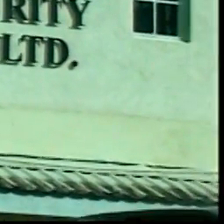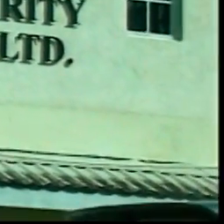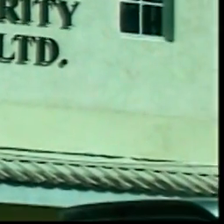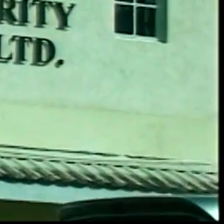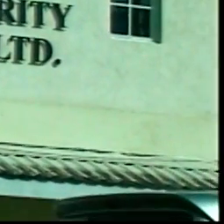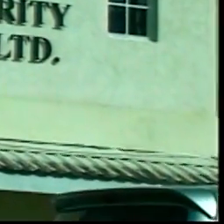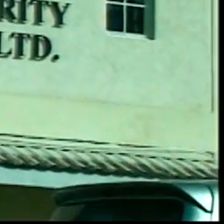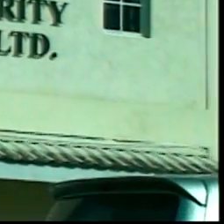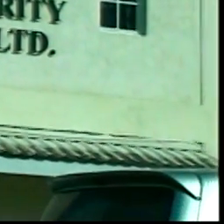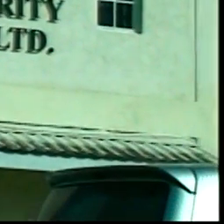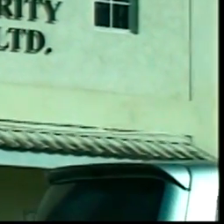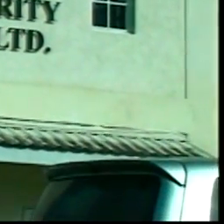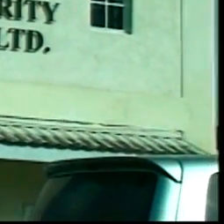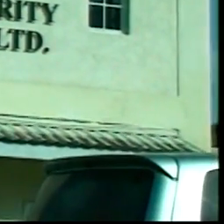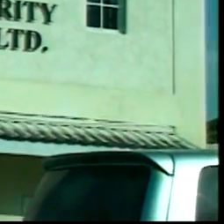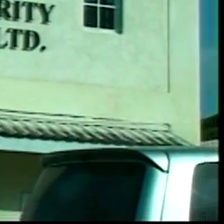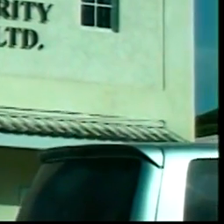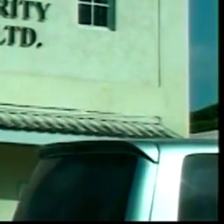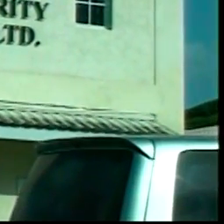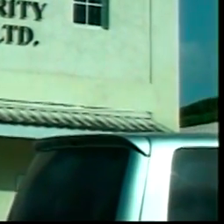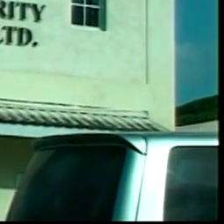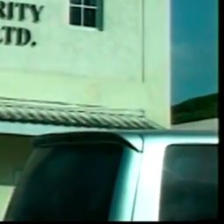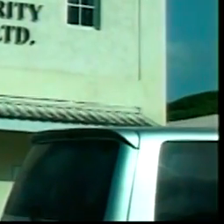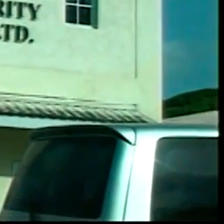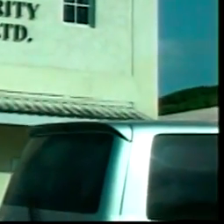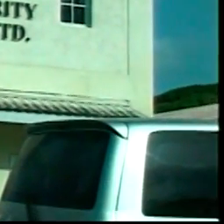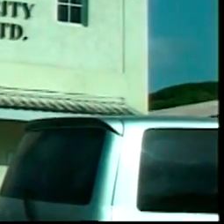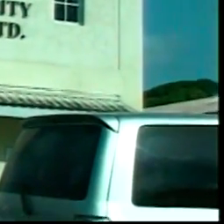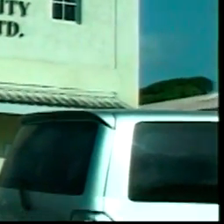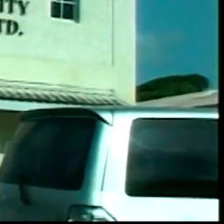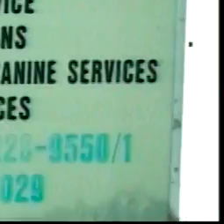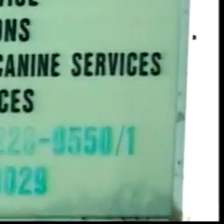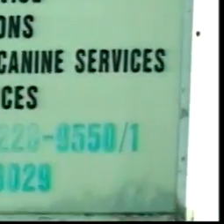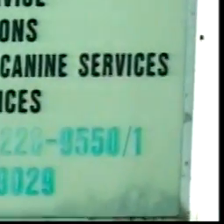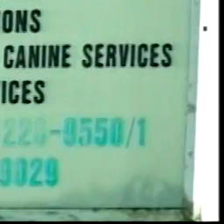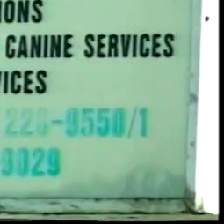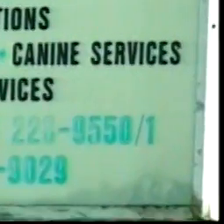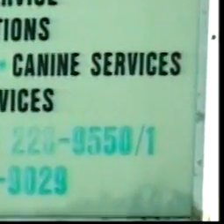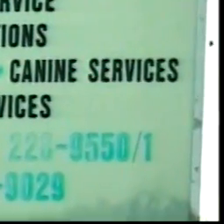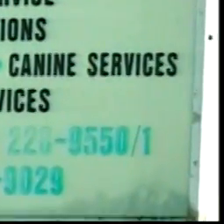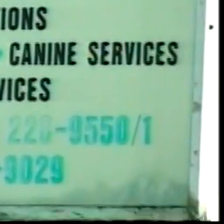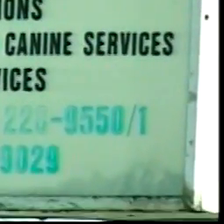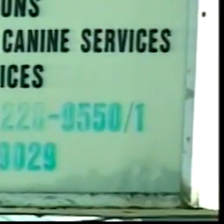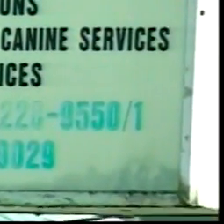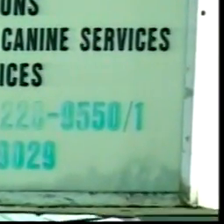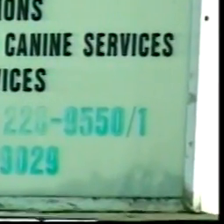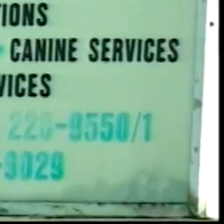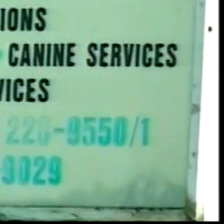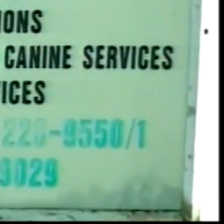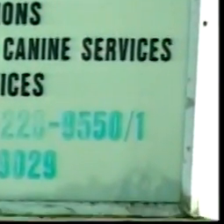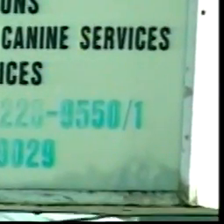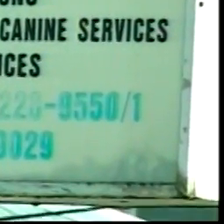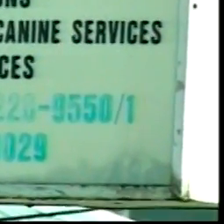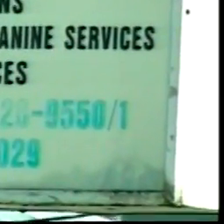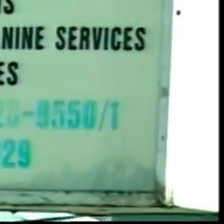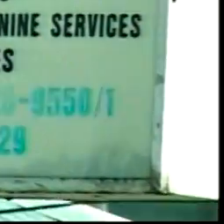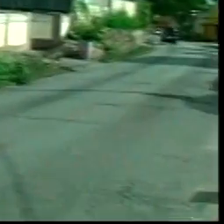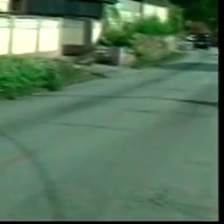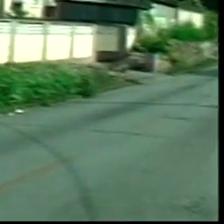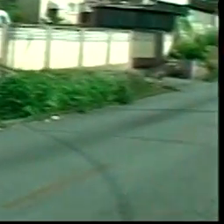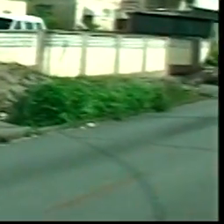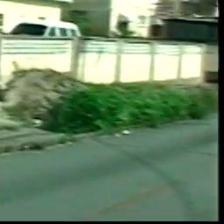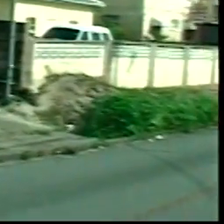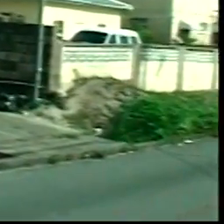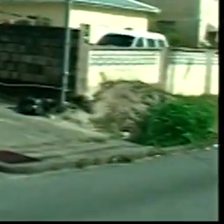at midnight. CBC spoke with Acting Police Public Relations Officer Station Sergeant Roland Cobbler, who said there were no